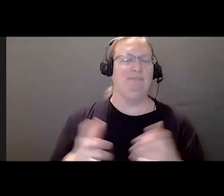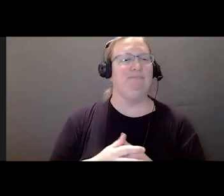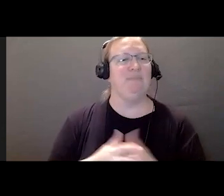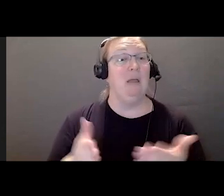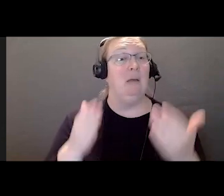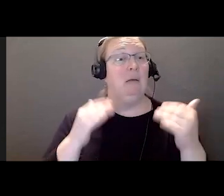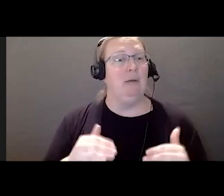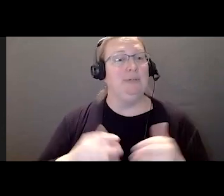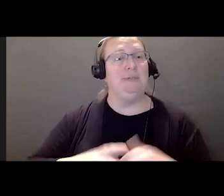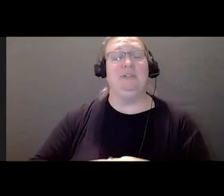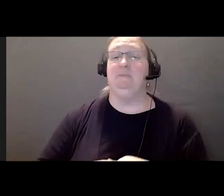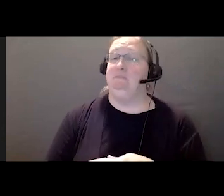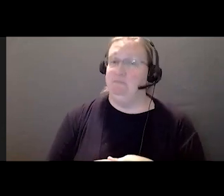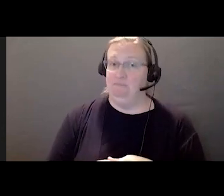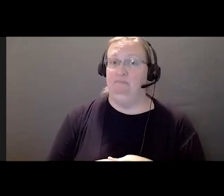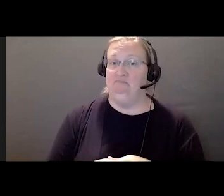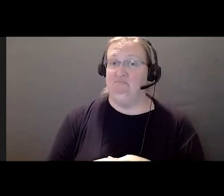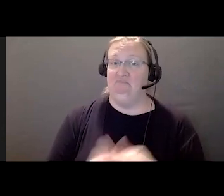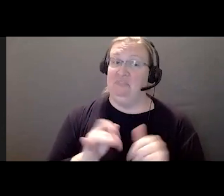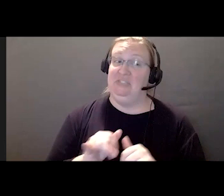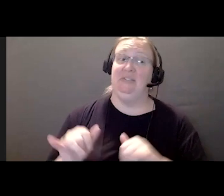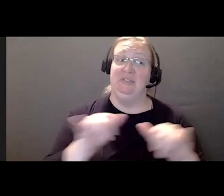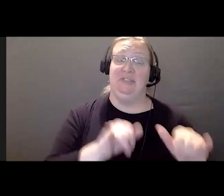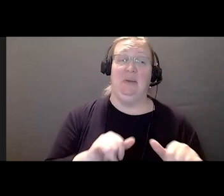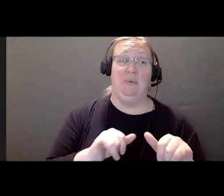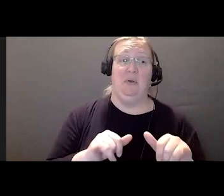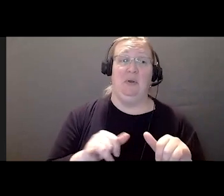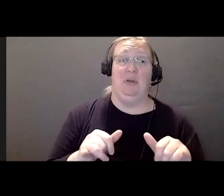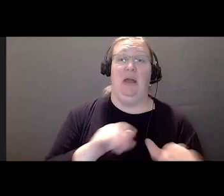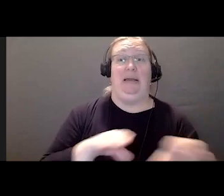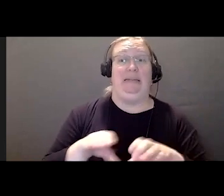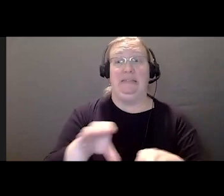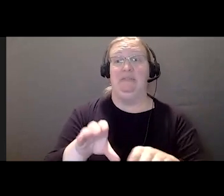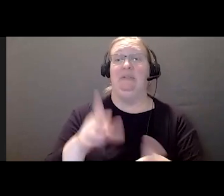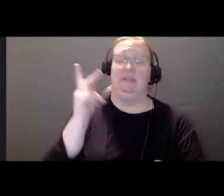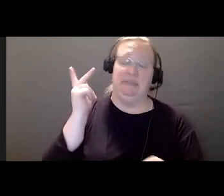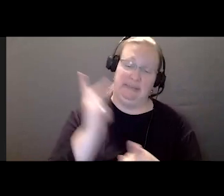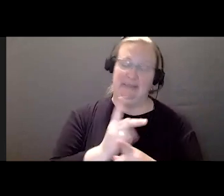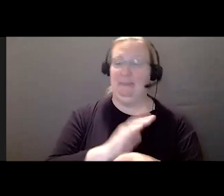Like everyone, I have lots of activities to keep me busy.